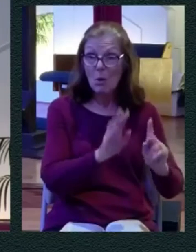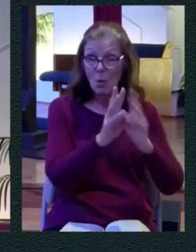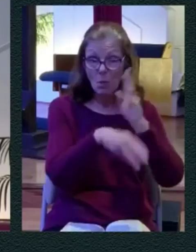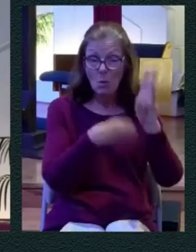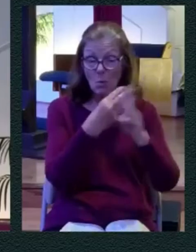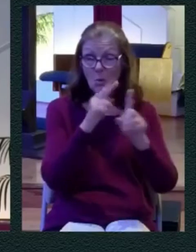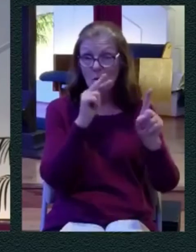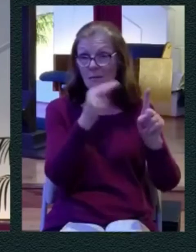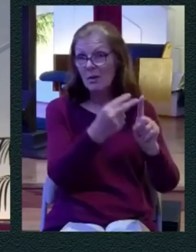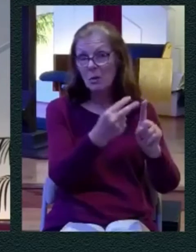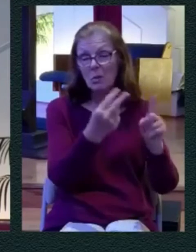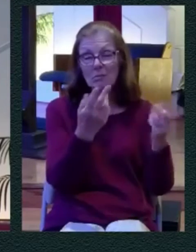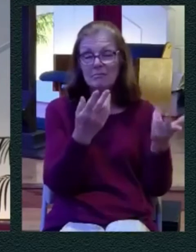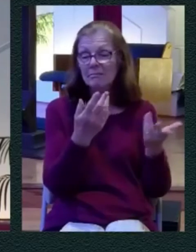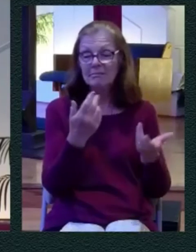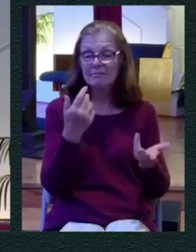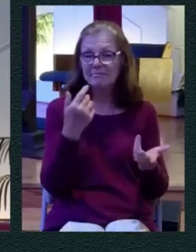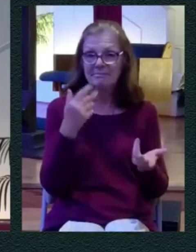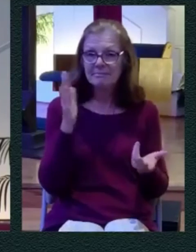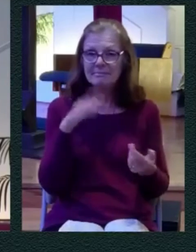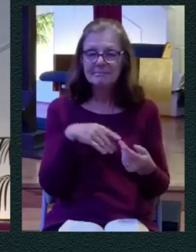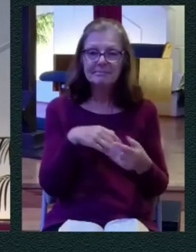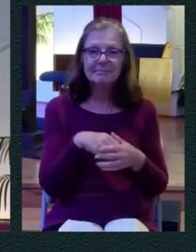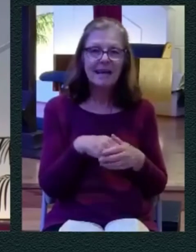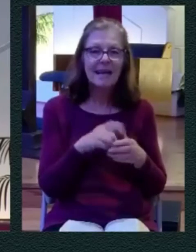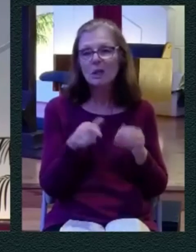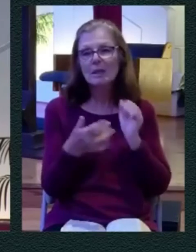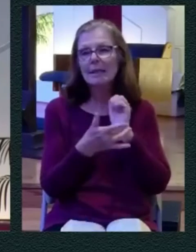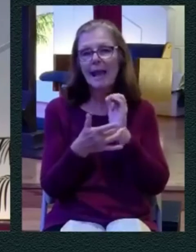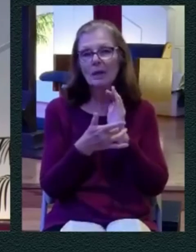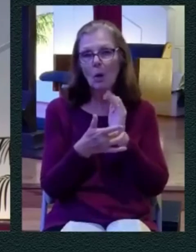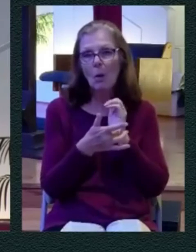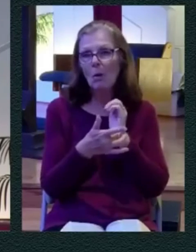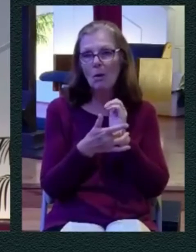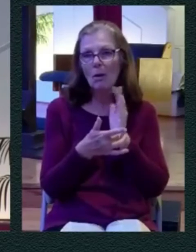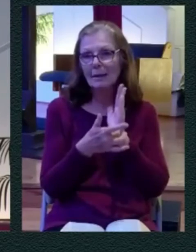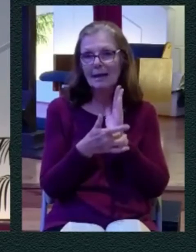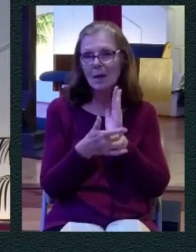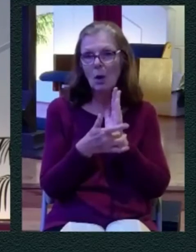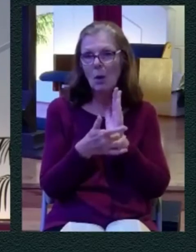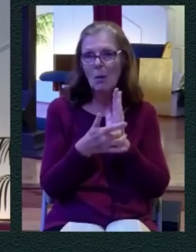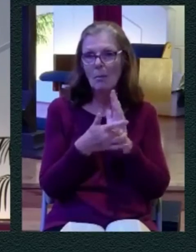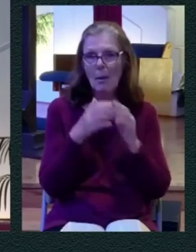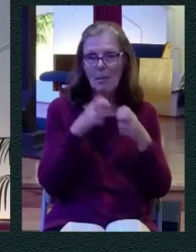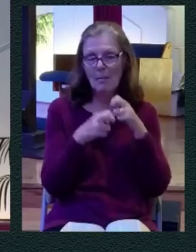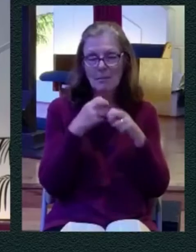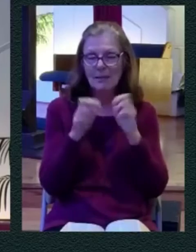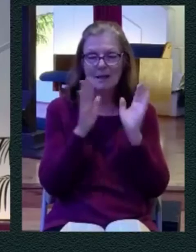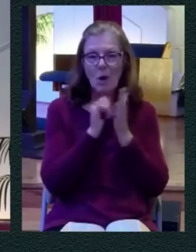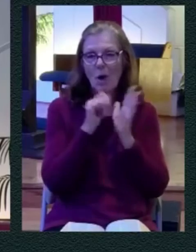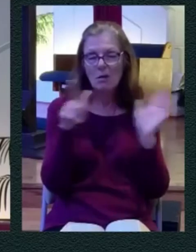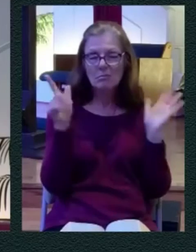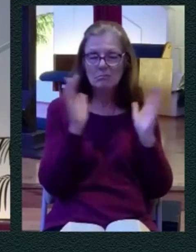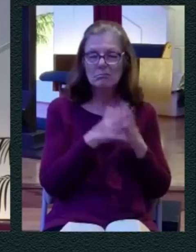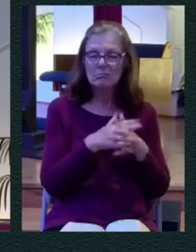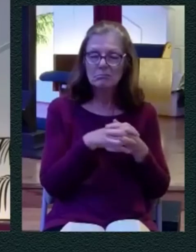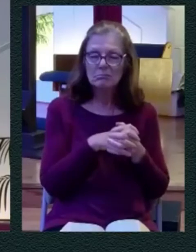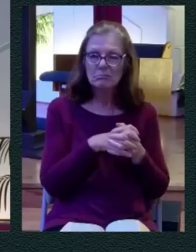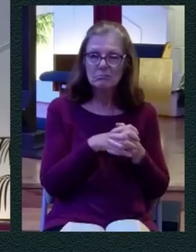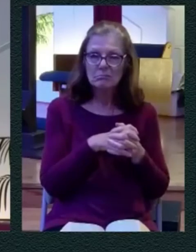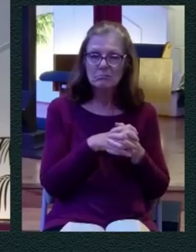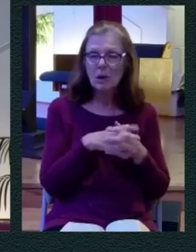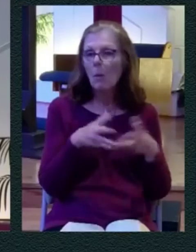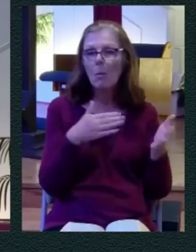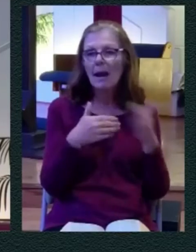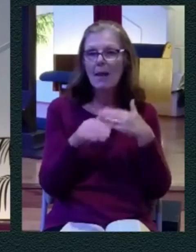a mere technical problem. A technical problem. Whatever we